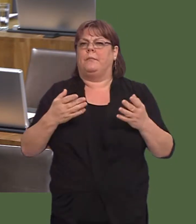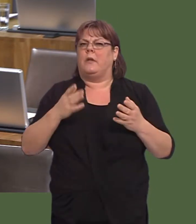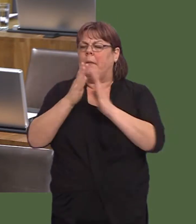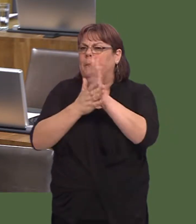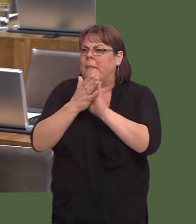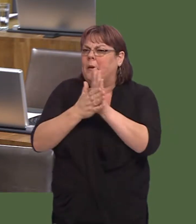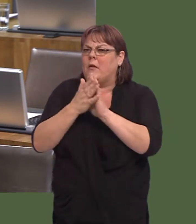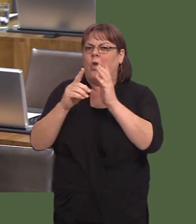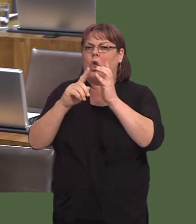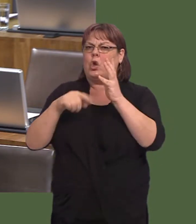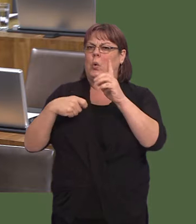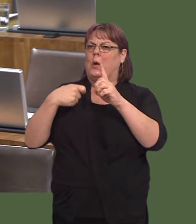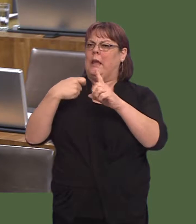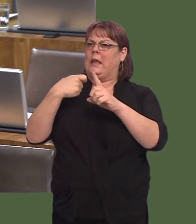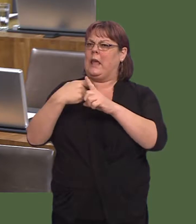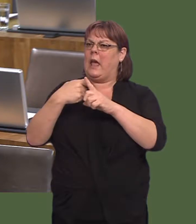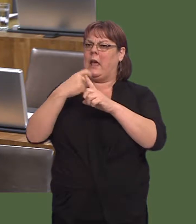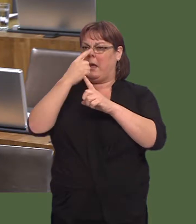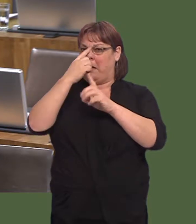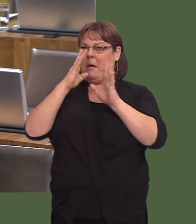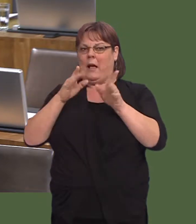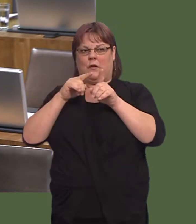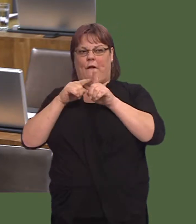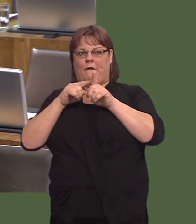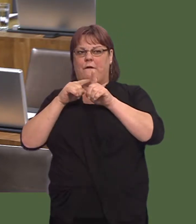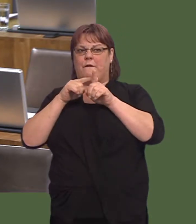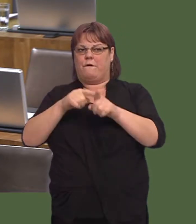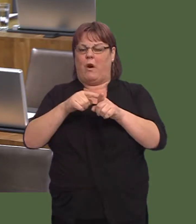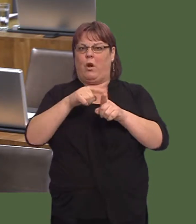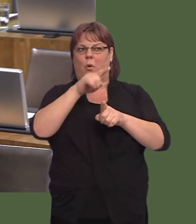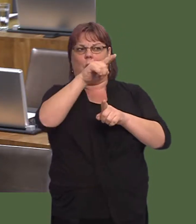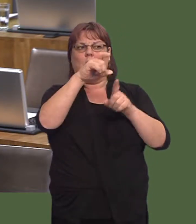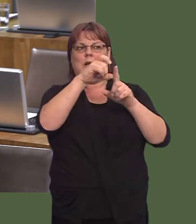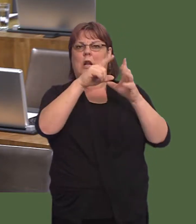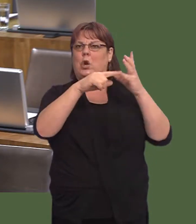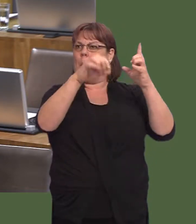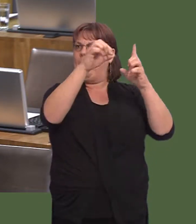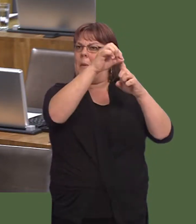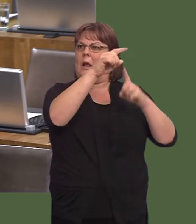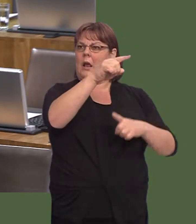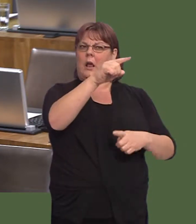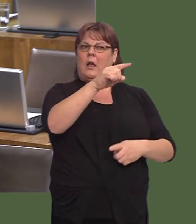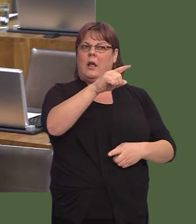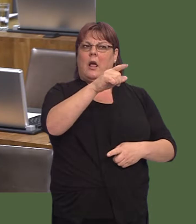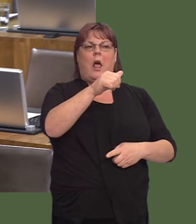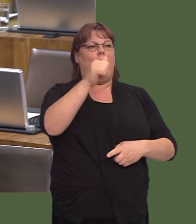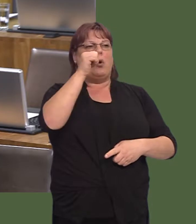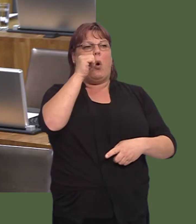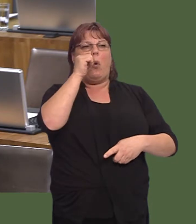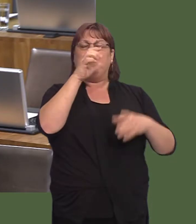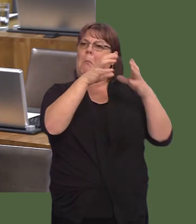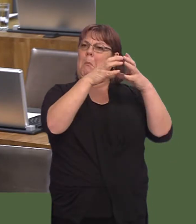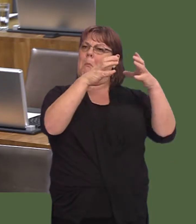its interests will be made subject to the views of the largest party in Northern Ireland, true, but not a party